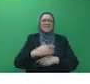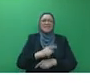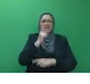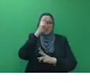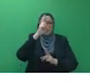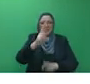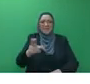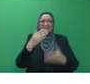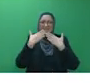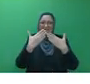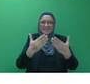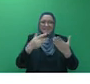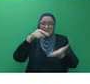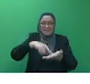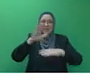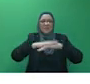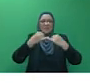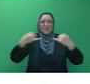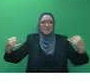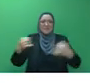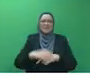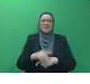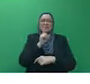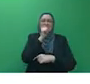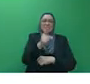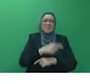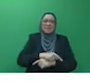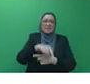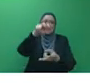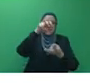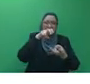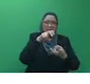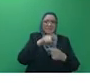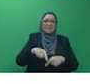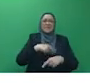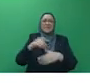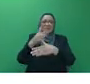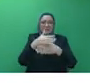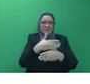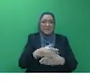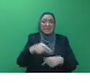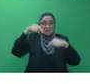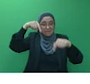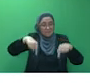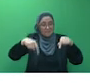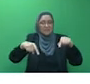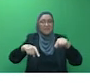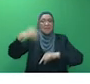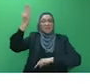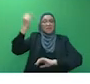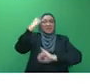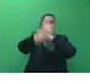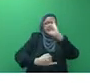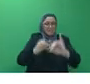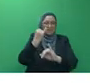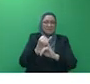this and definitely sharing this and this is actually an international conference so i'm we will be making all the different clips available